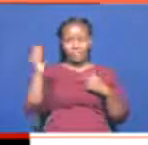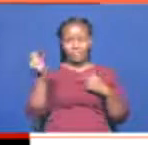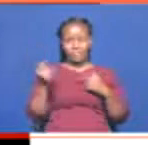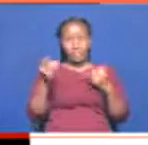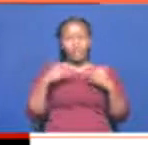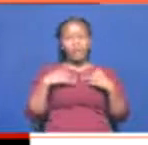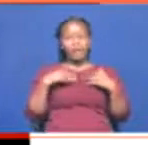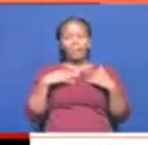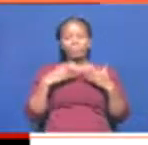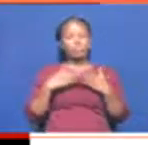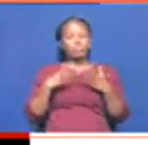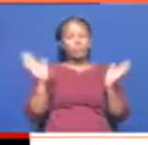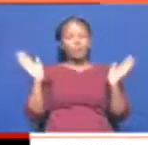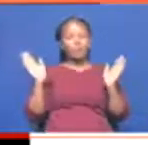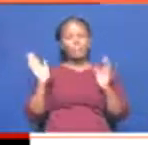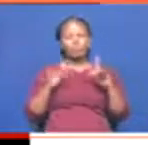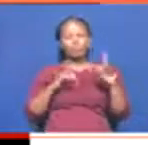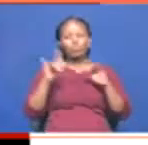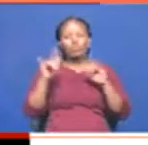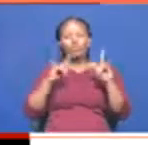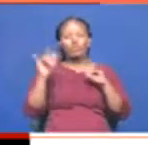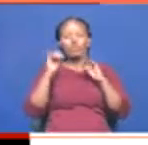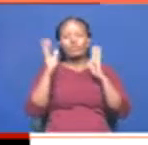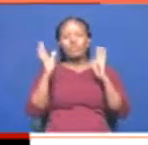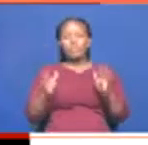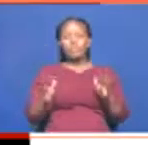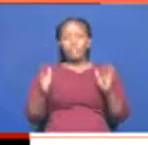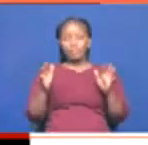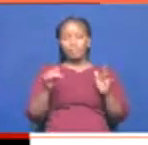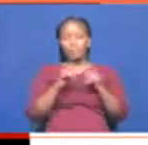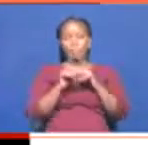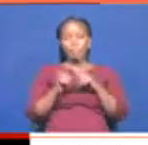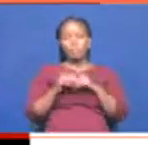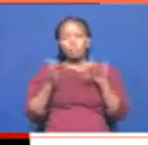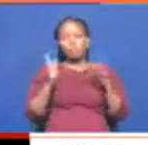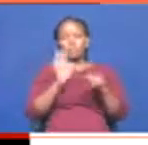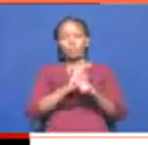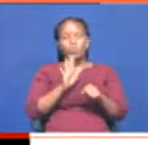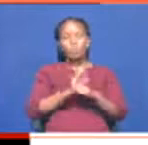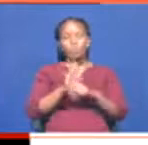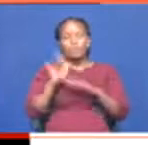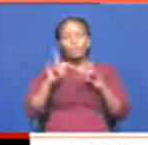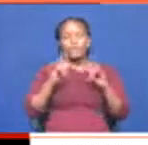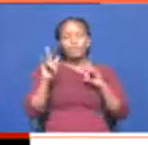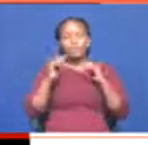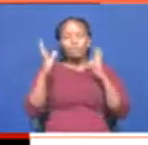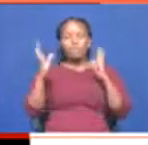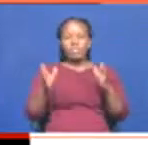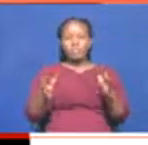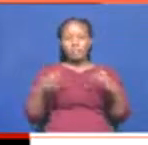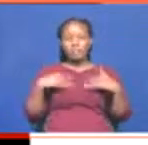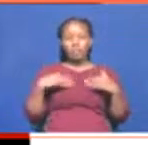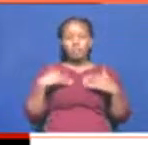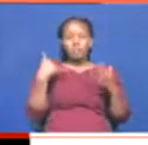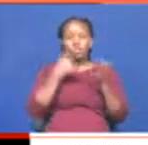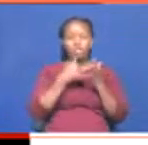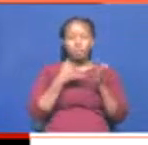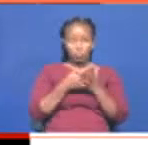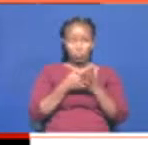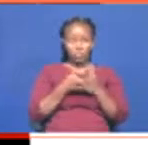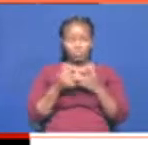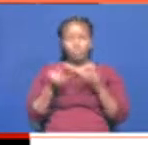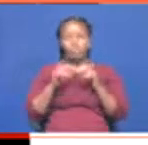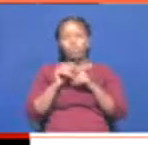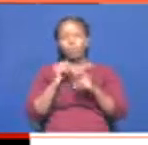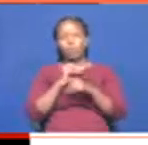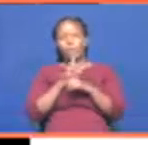to foreigners, and therefore foreigners have come in a big way to an extent that there is a